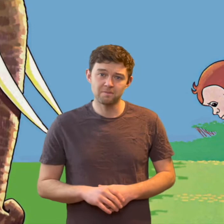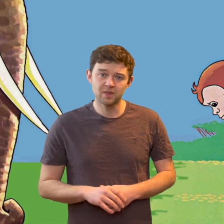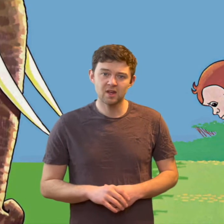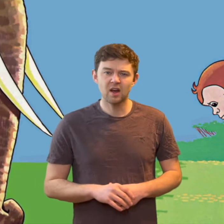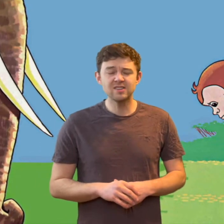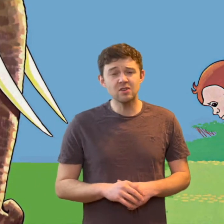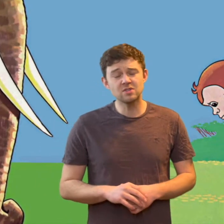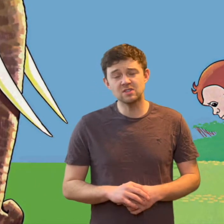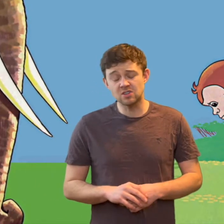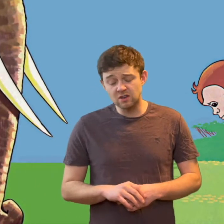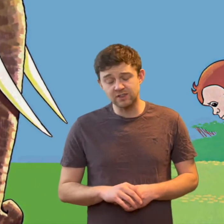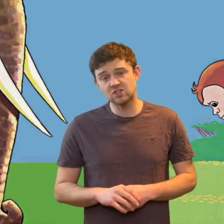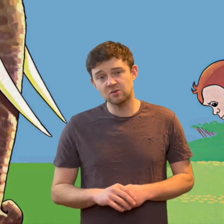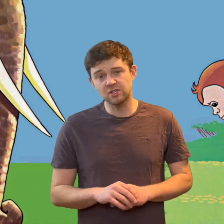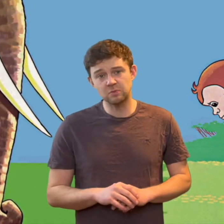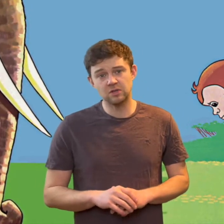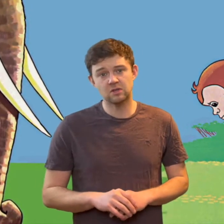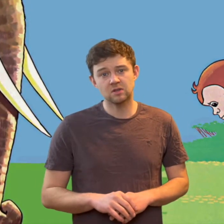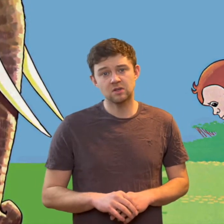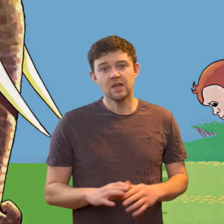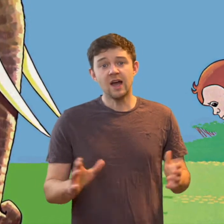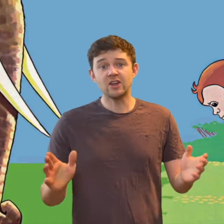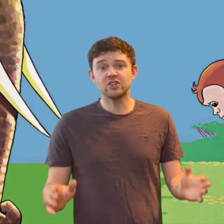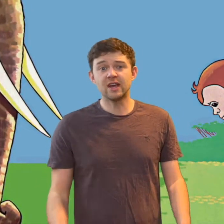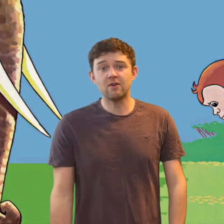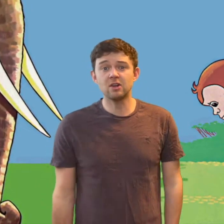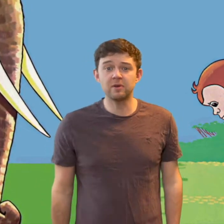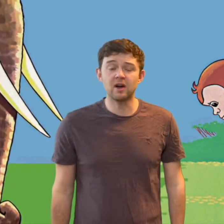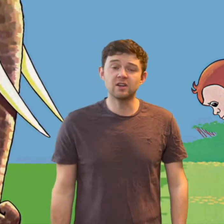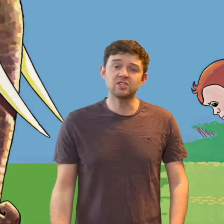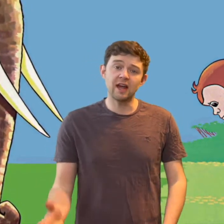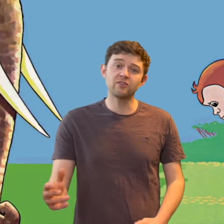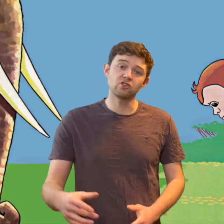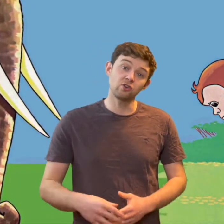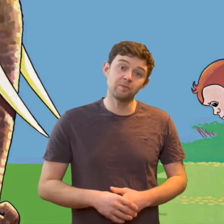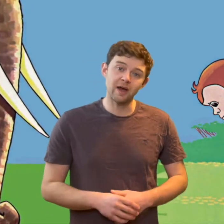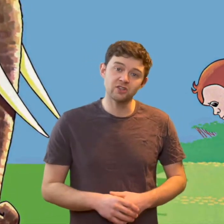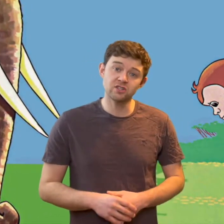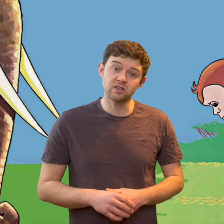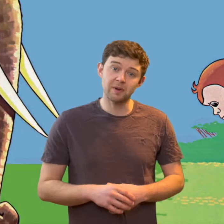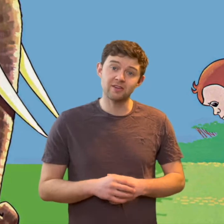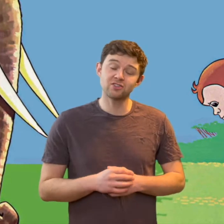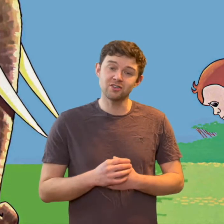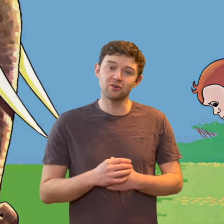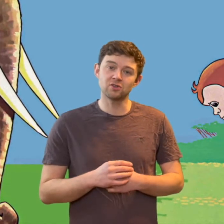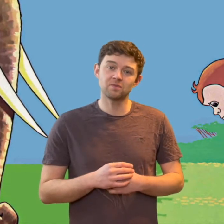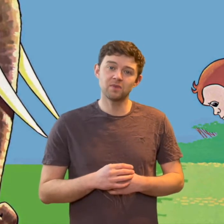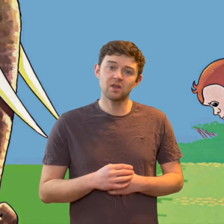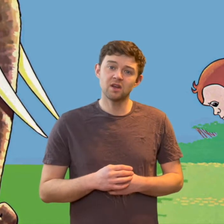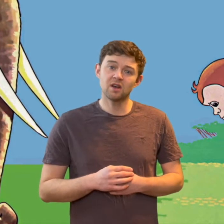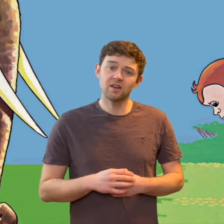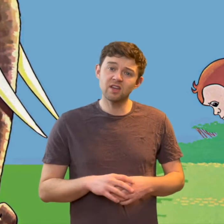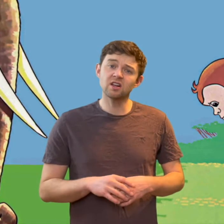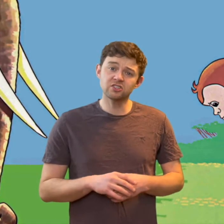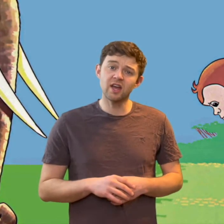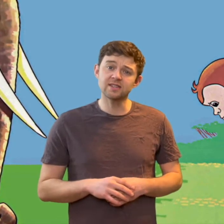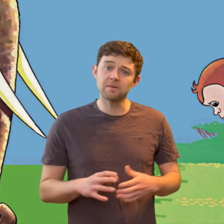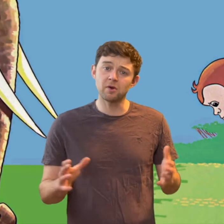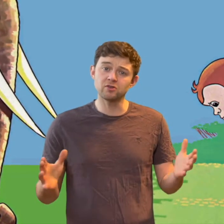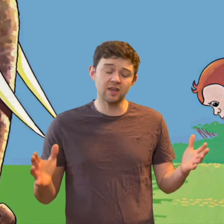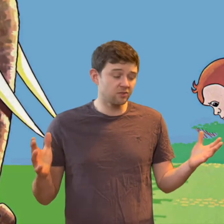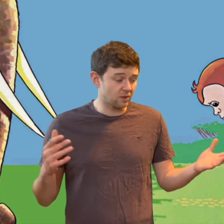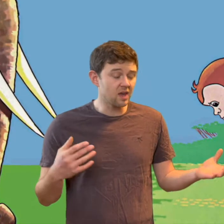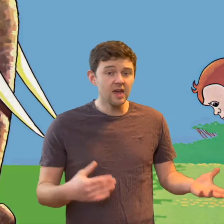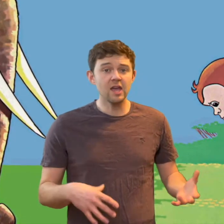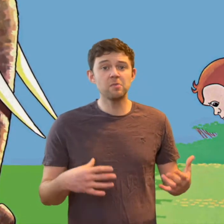small. "I don't deserve it," she whispered. As she carried her bananas down the jungle path, she thought, "I think I'll share